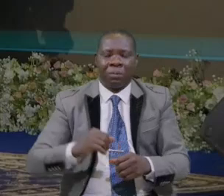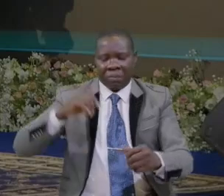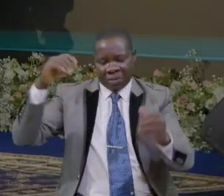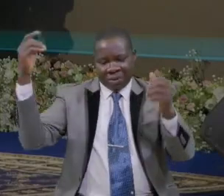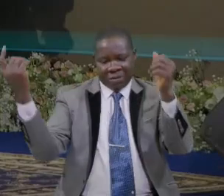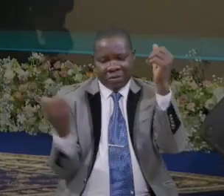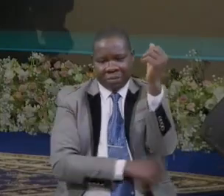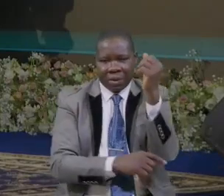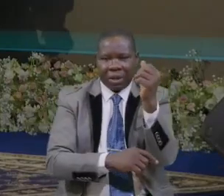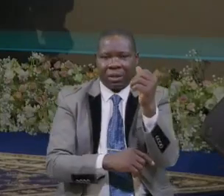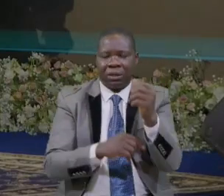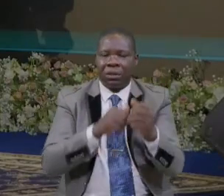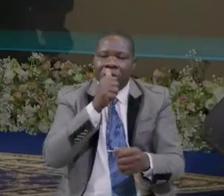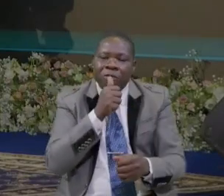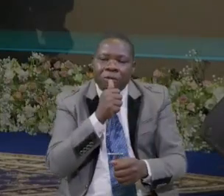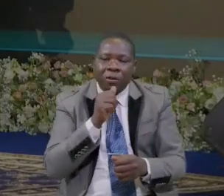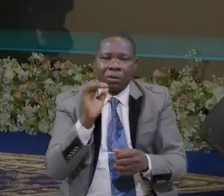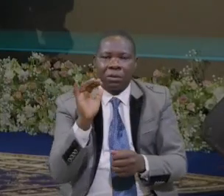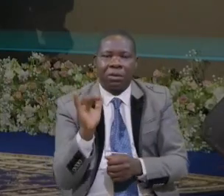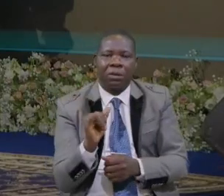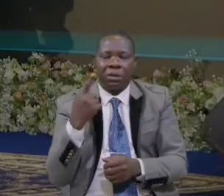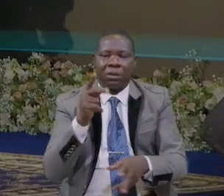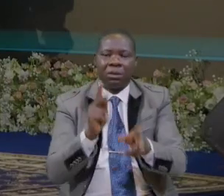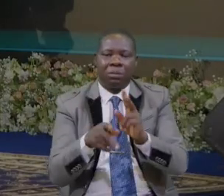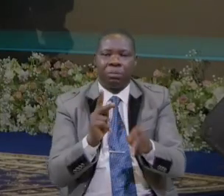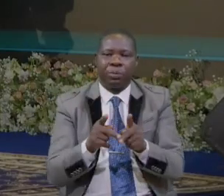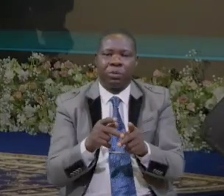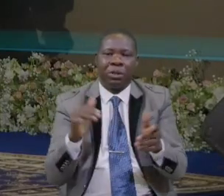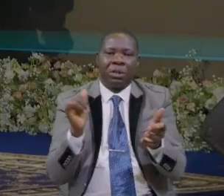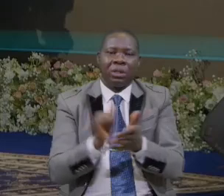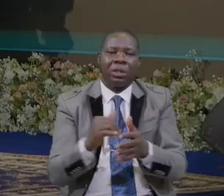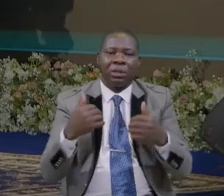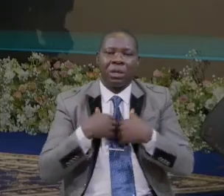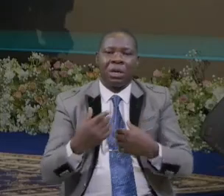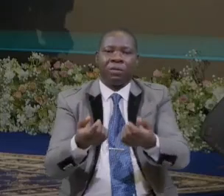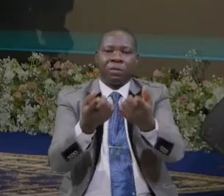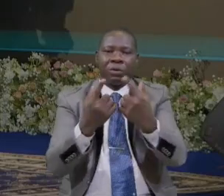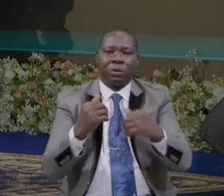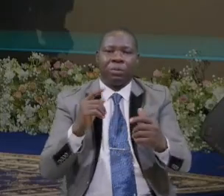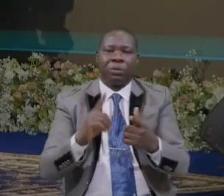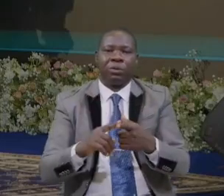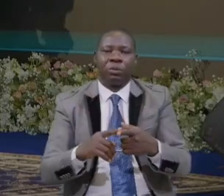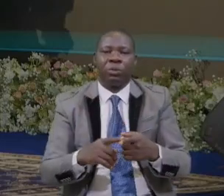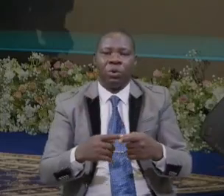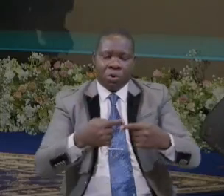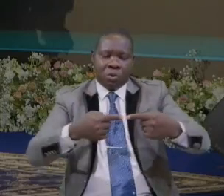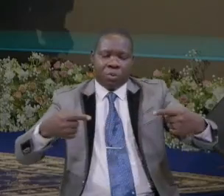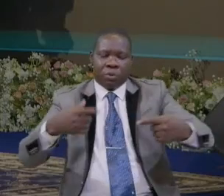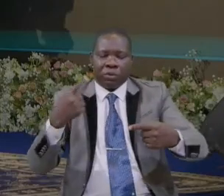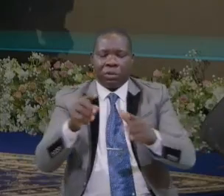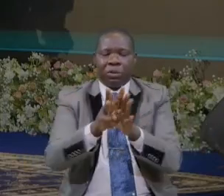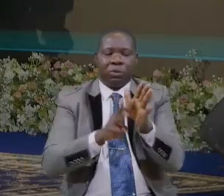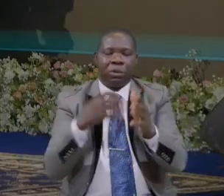secretly the people that have come to oppose the will of God.